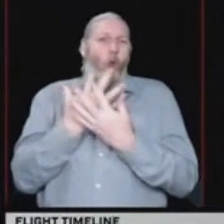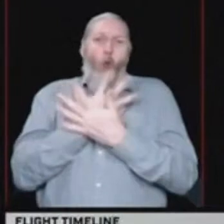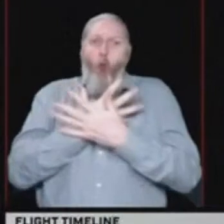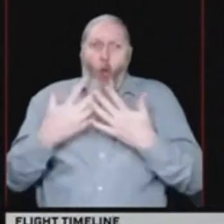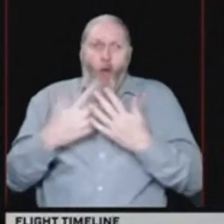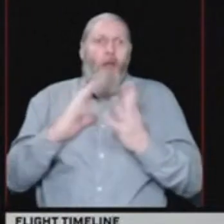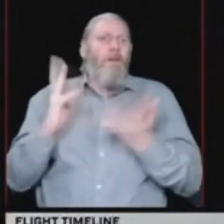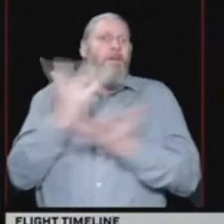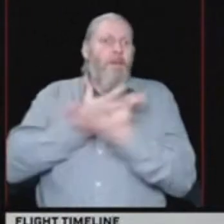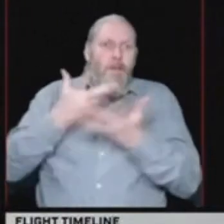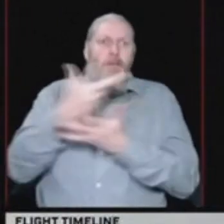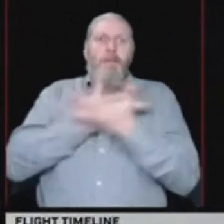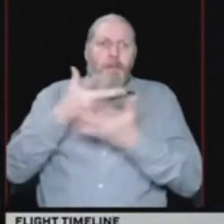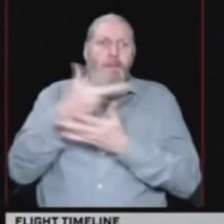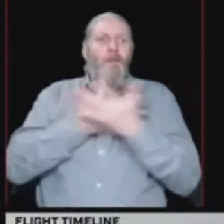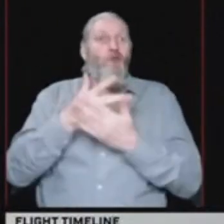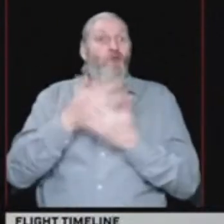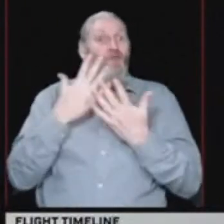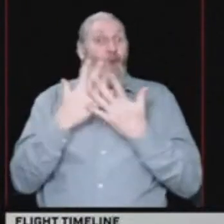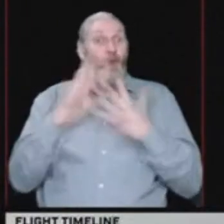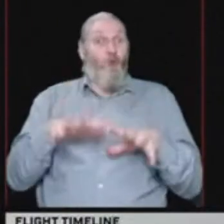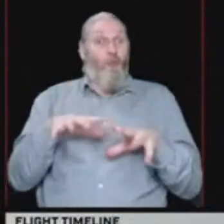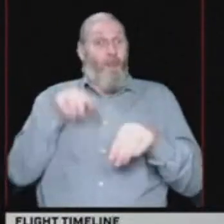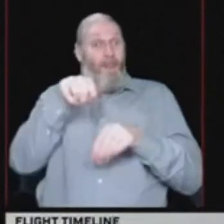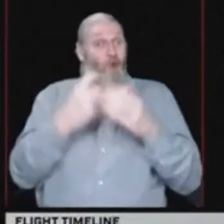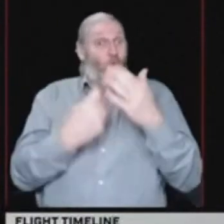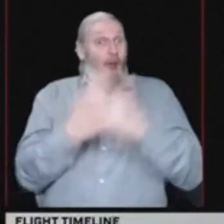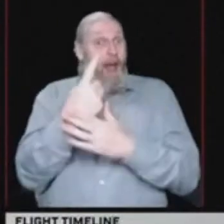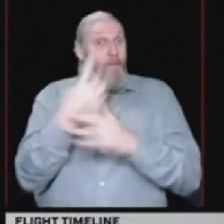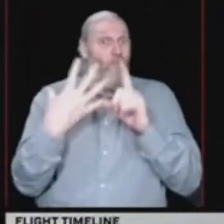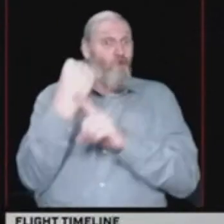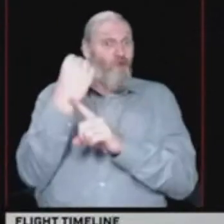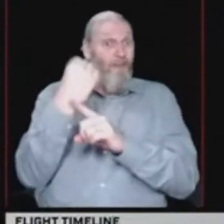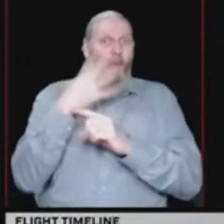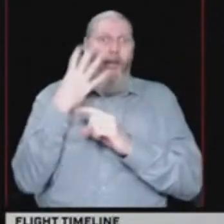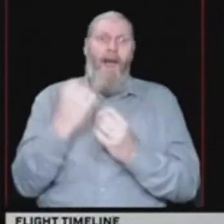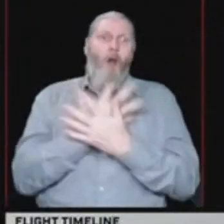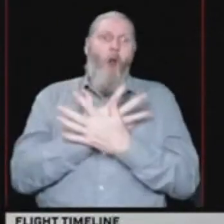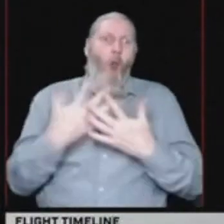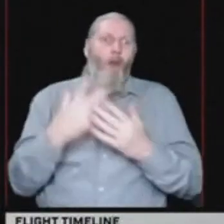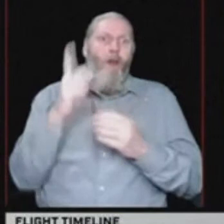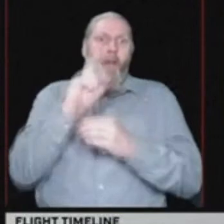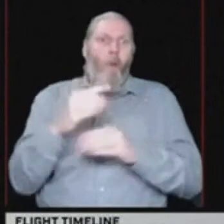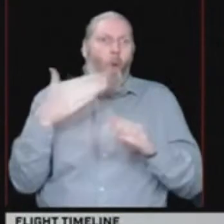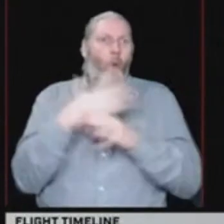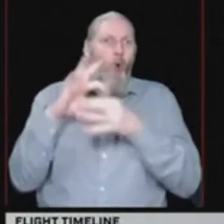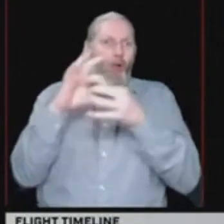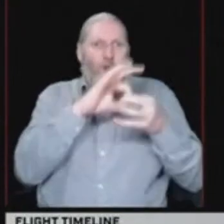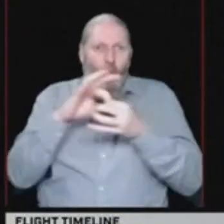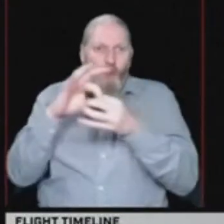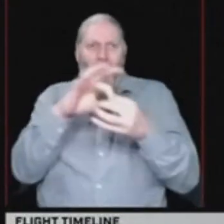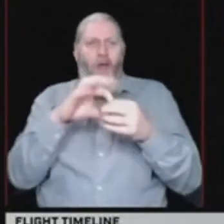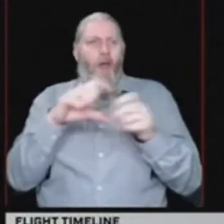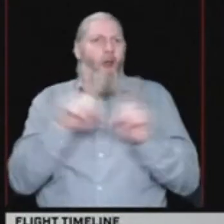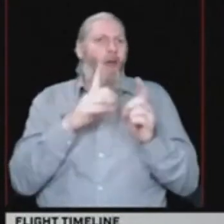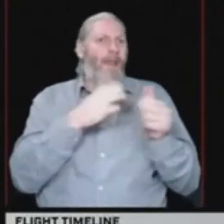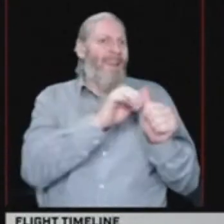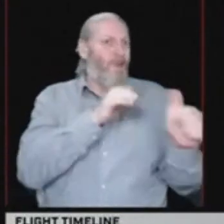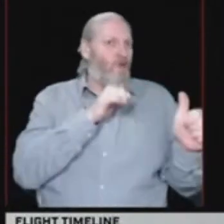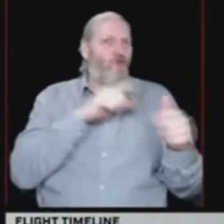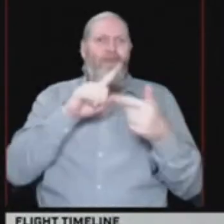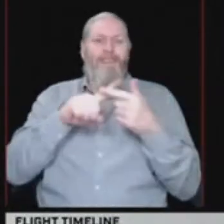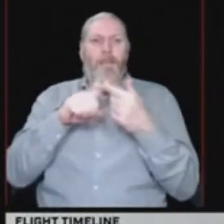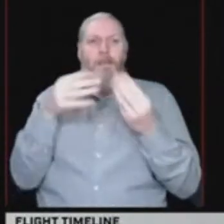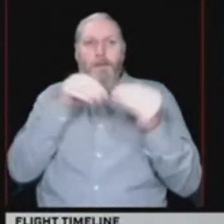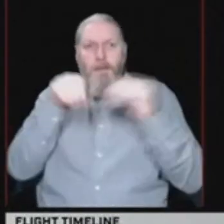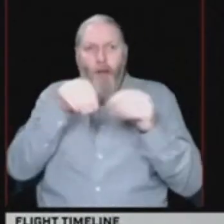of different elements come together: regulatory, scientific, industry, government, all working in tandem,